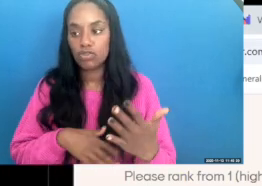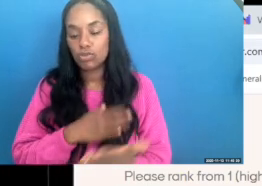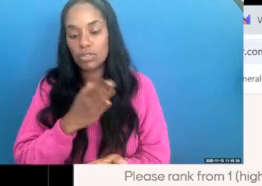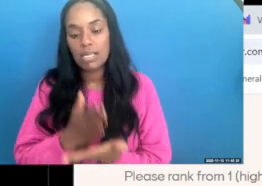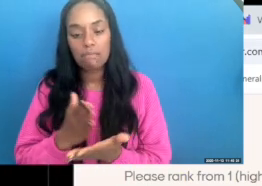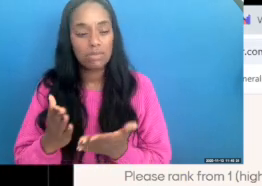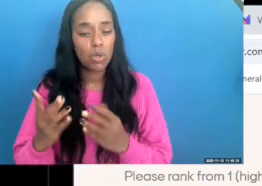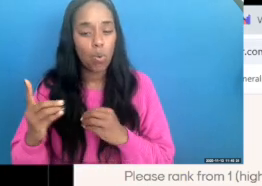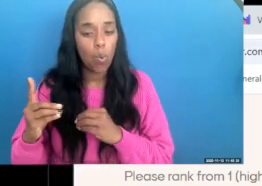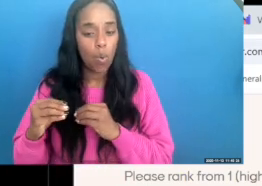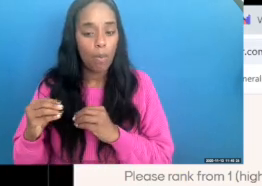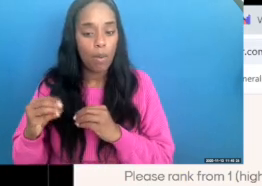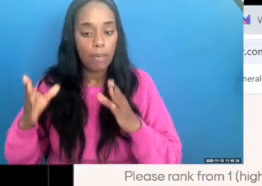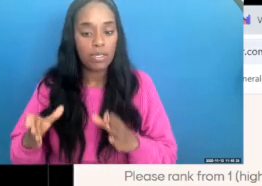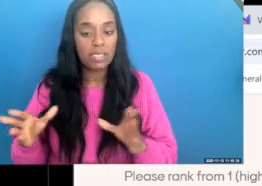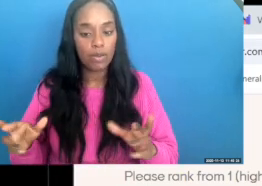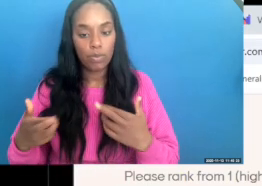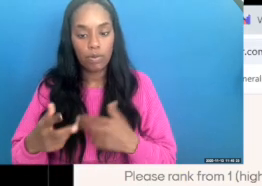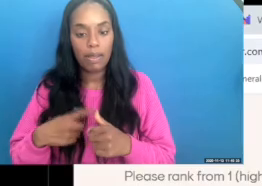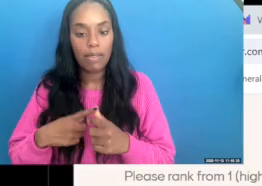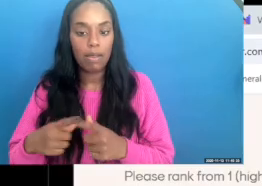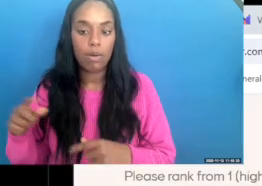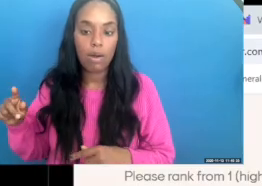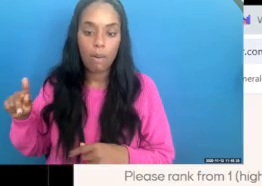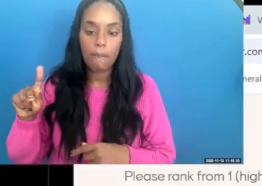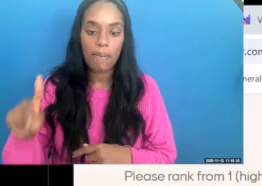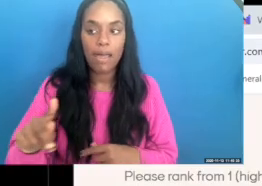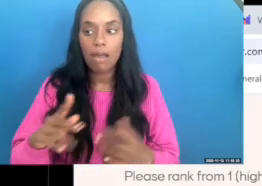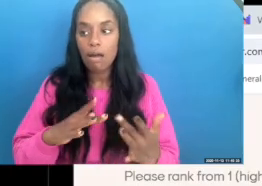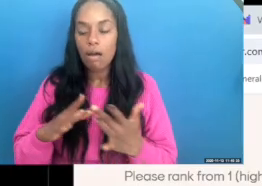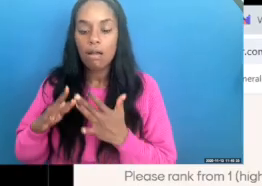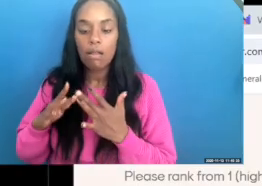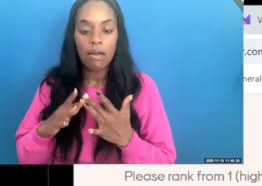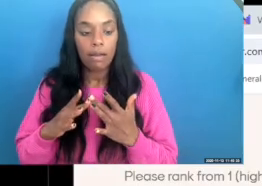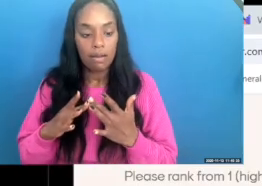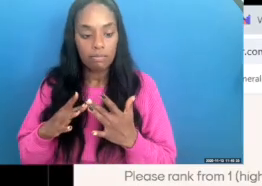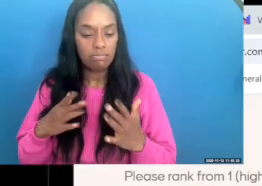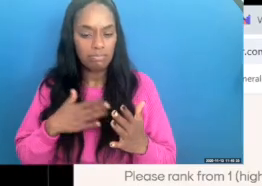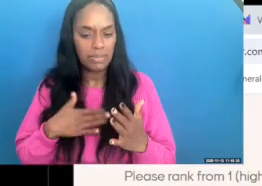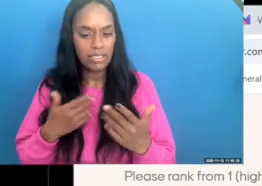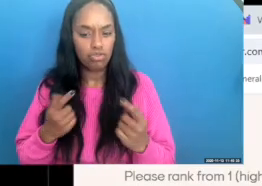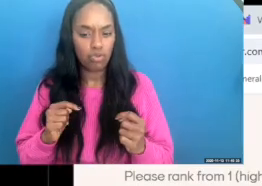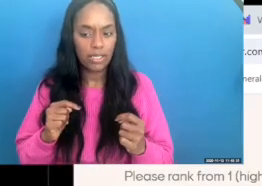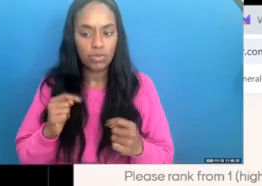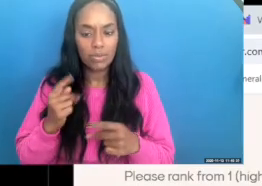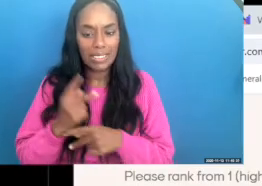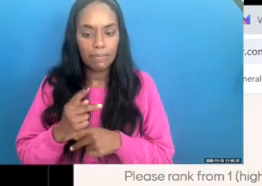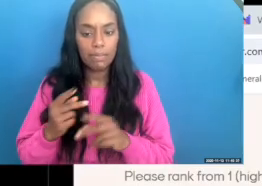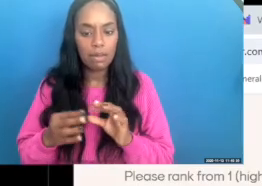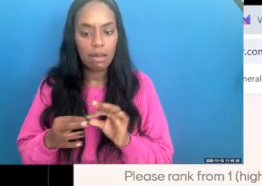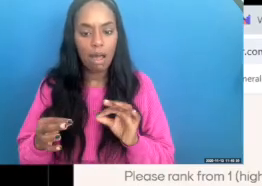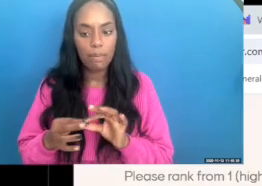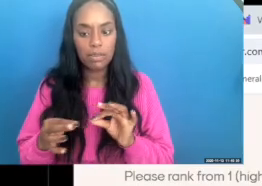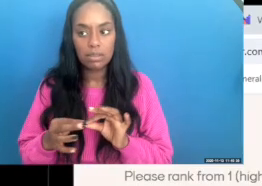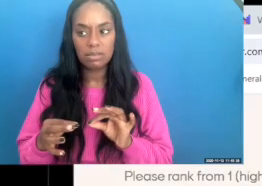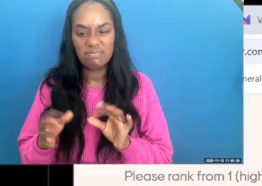the interest of time, we have about 15 minutes before we're scheduled to stop. So one more person in the room, and then we're going